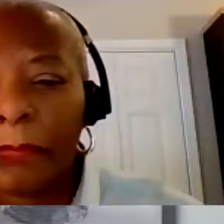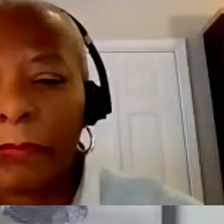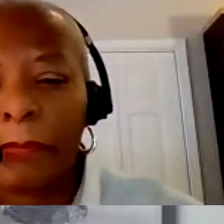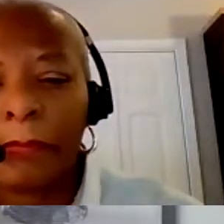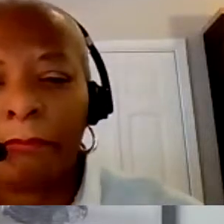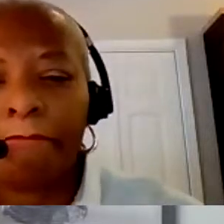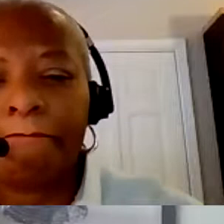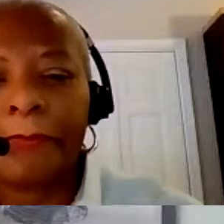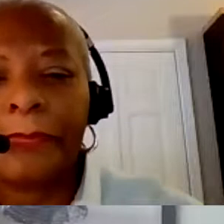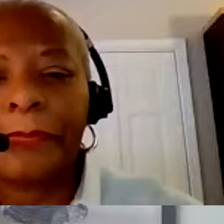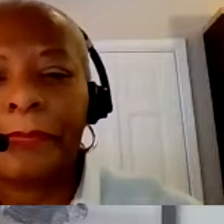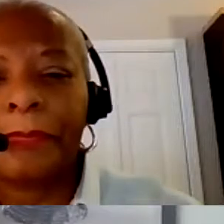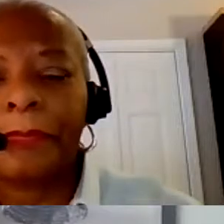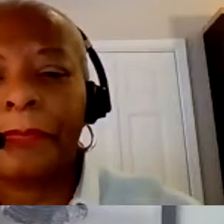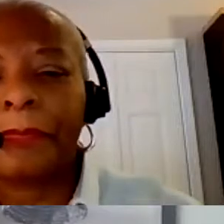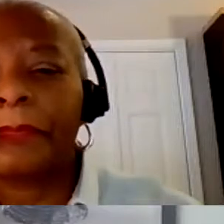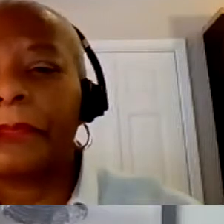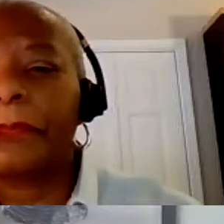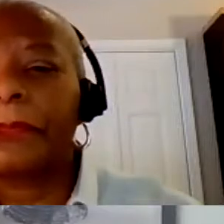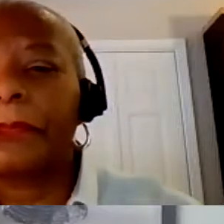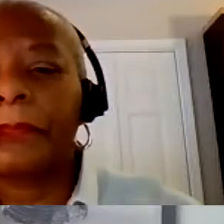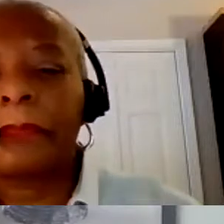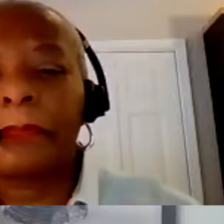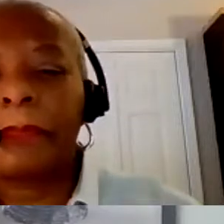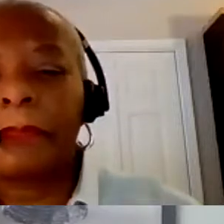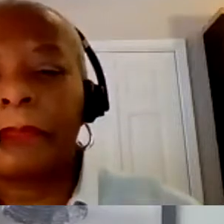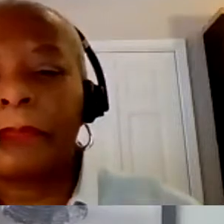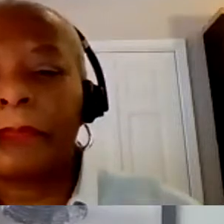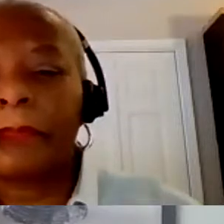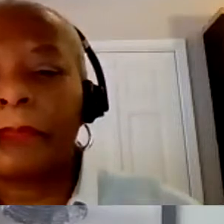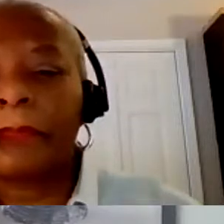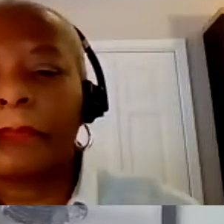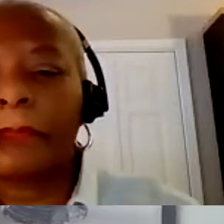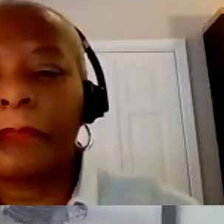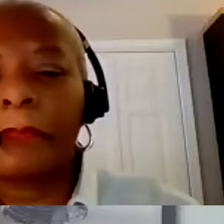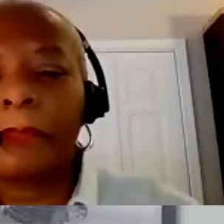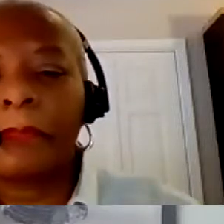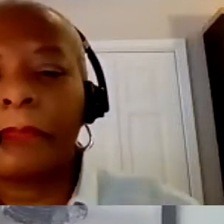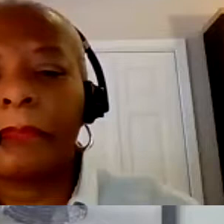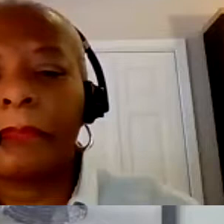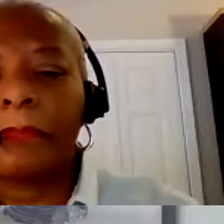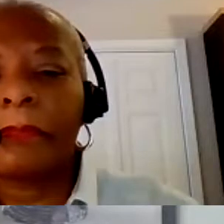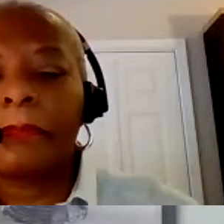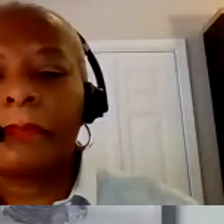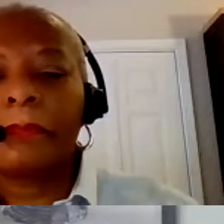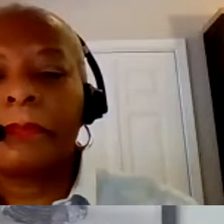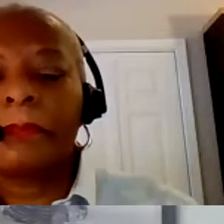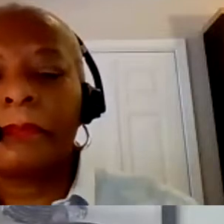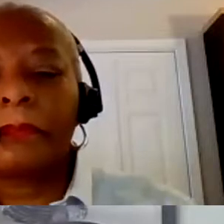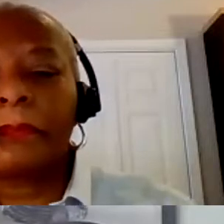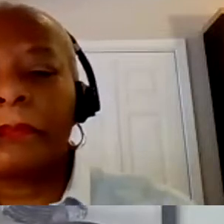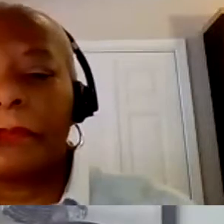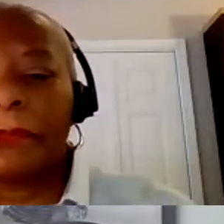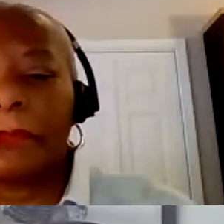encourage institutions to do that. So if it's from the federal agency level, it's needed to see how you